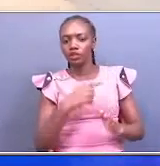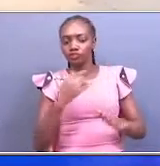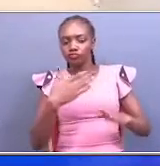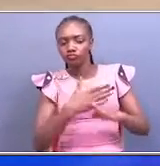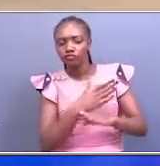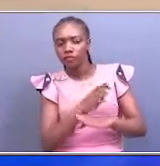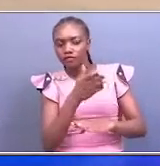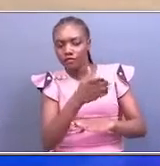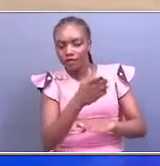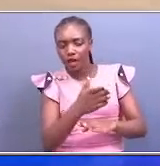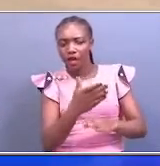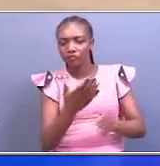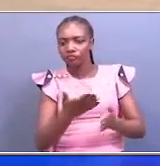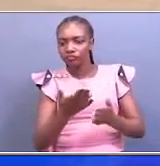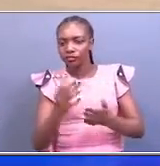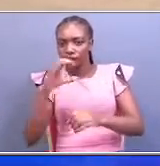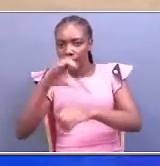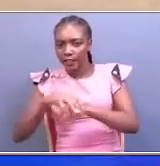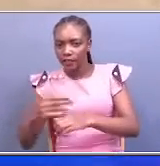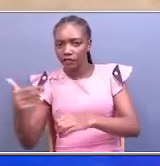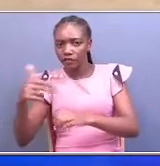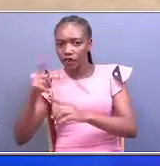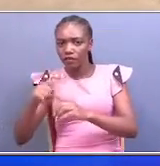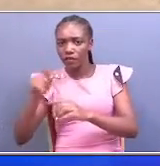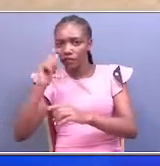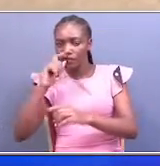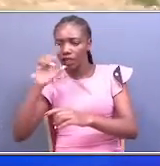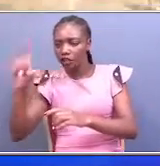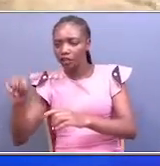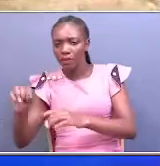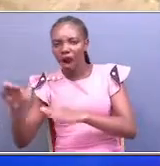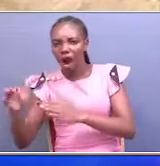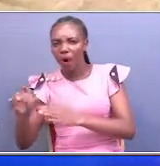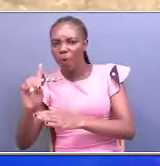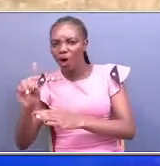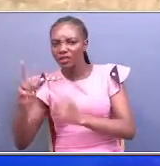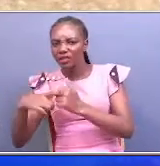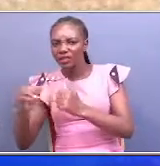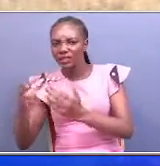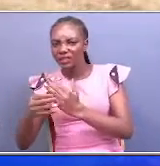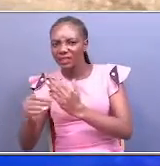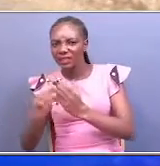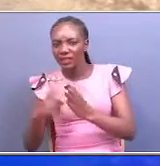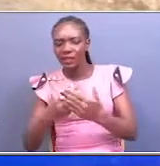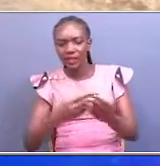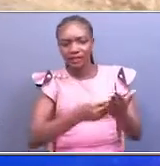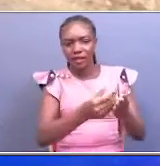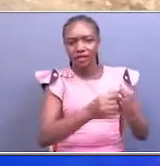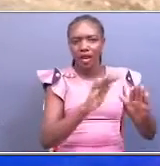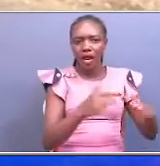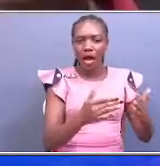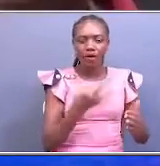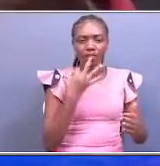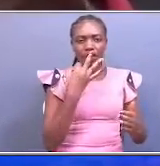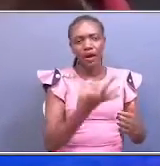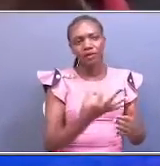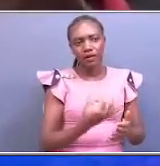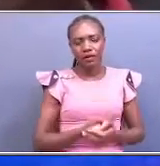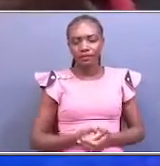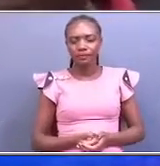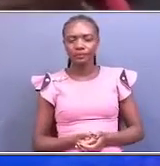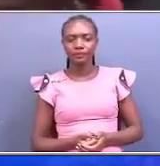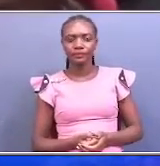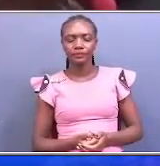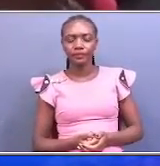the neighboring country of Tanzania at a cheaper price of 160 shillings and then sold to riders at 300 shillings. Su mambo